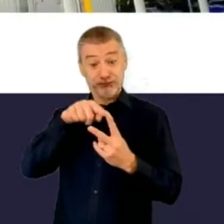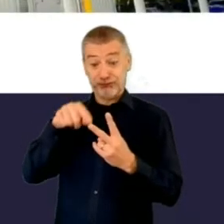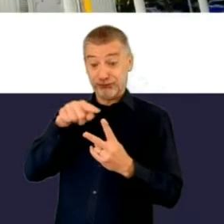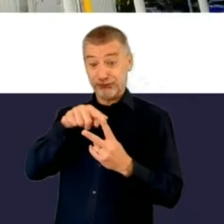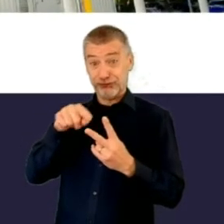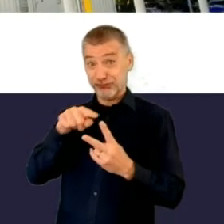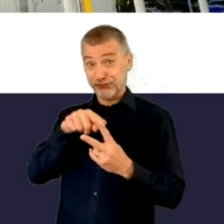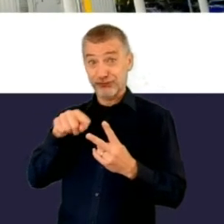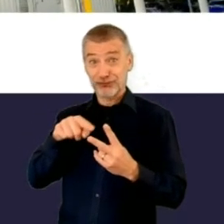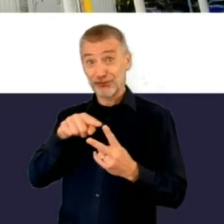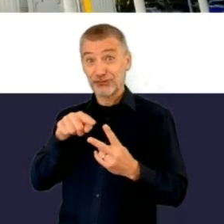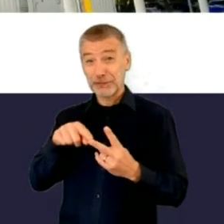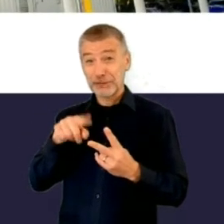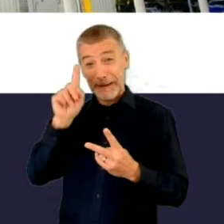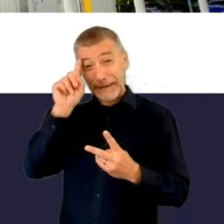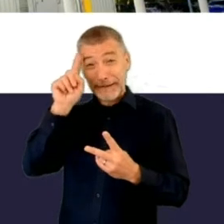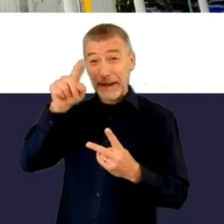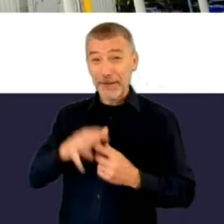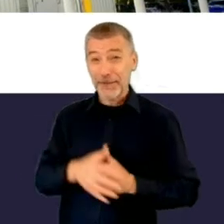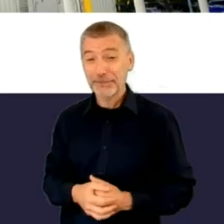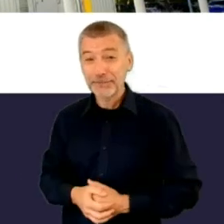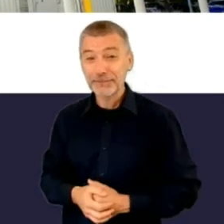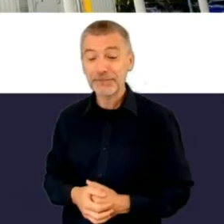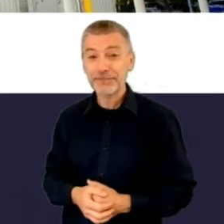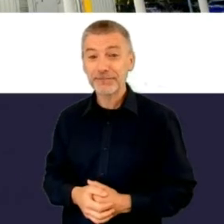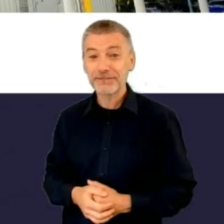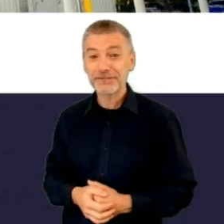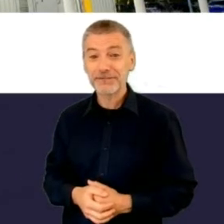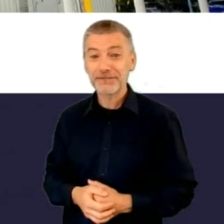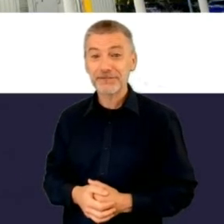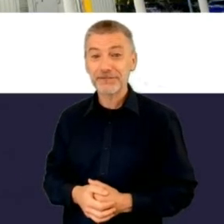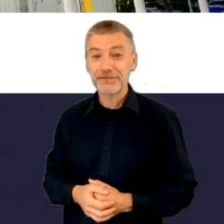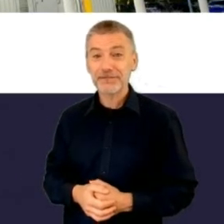to maybe focus on. One of them is